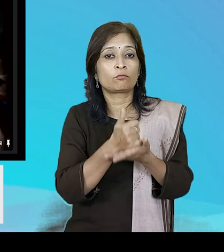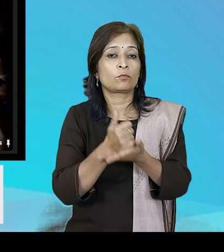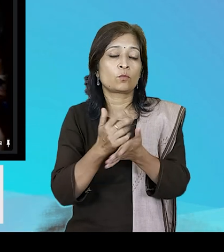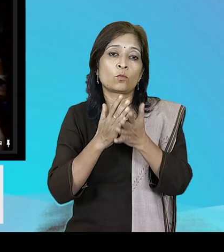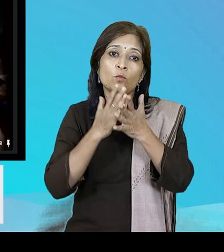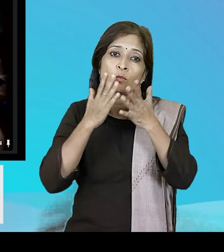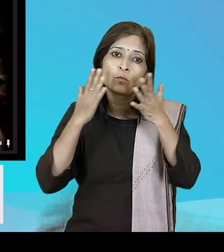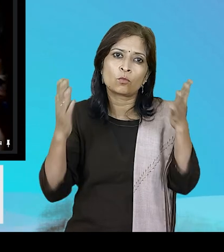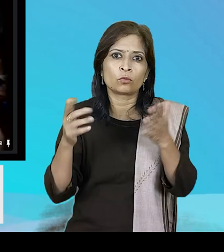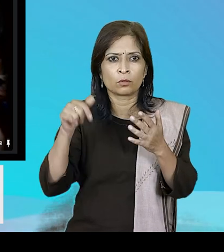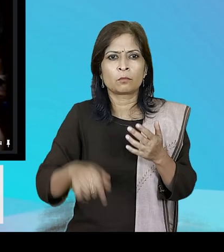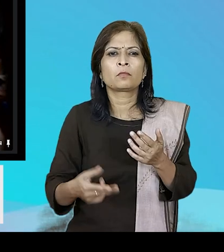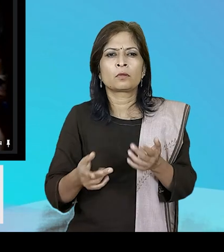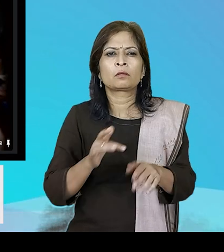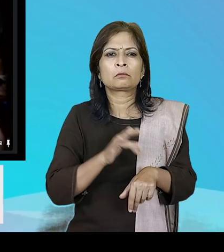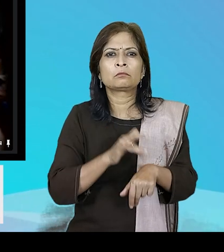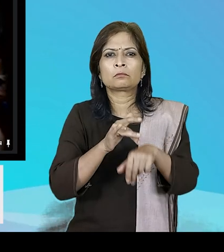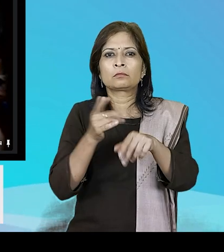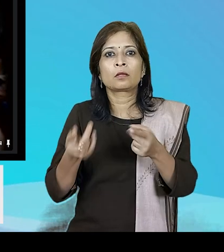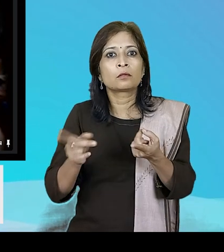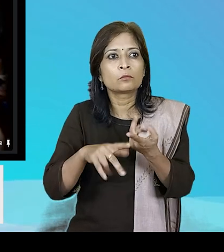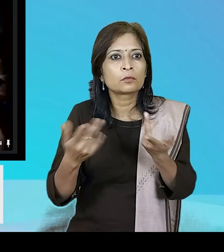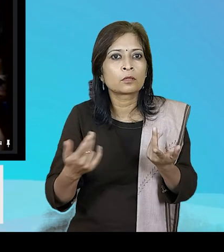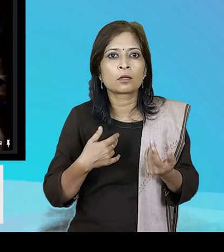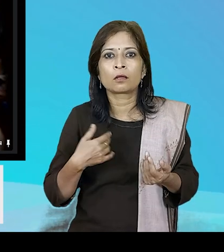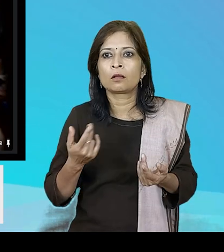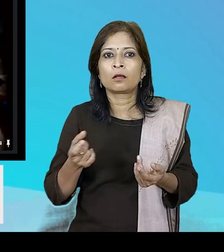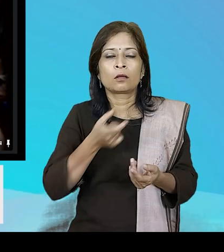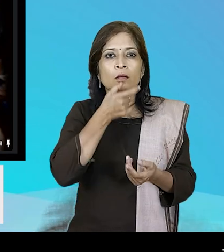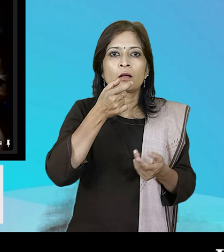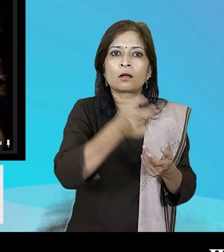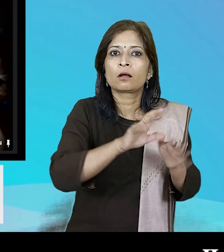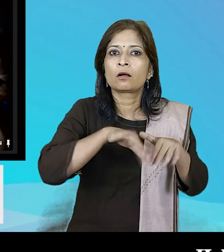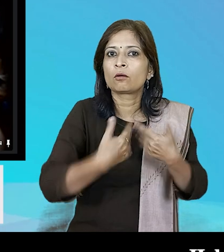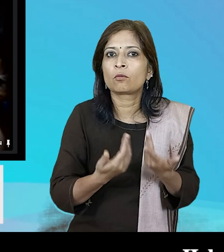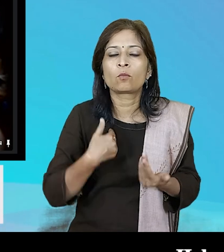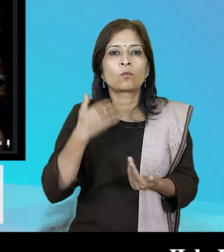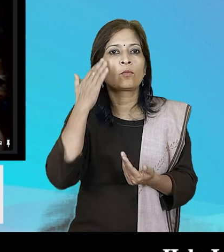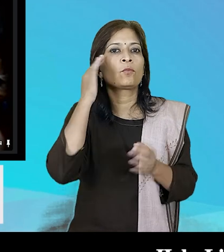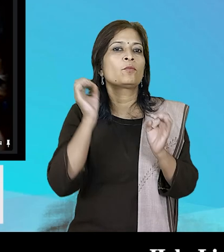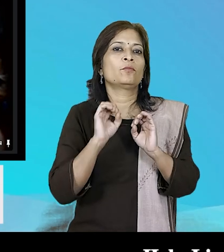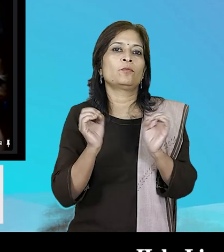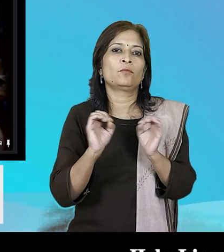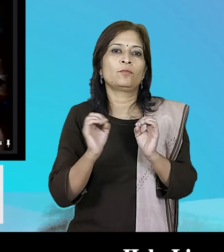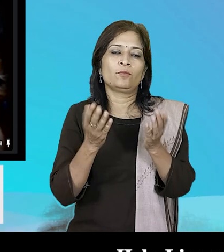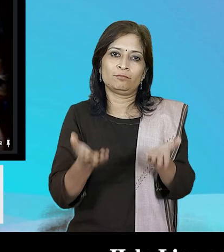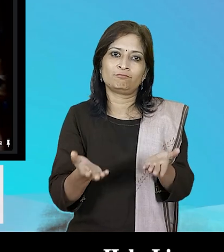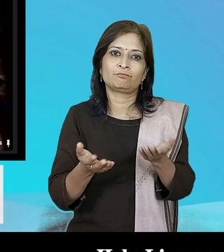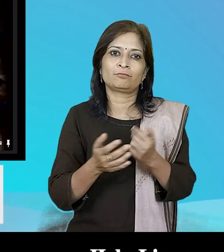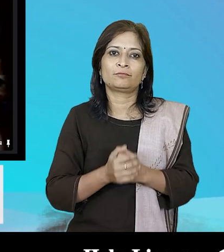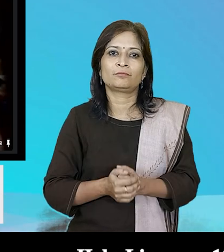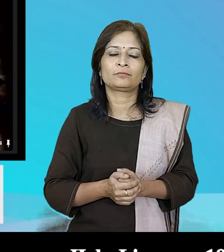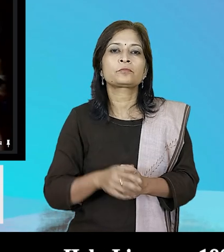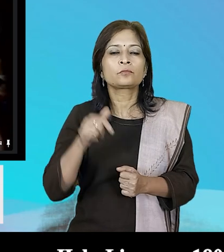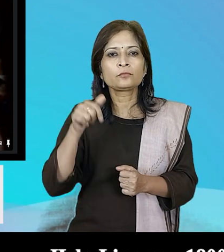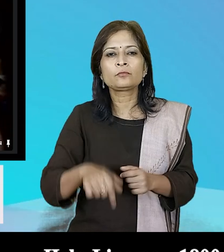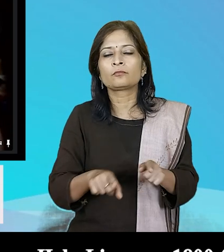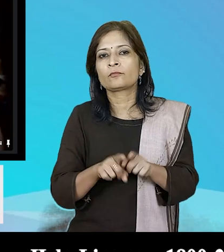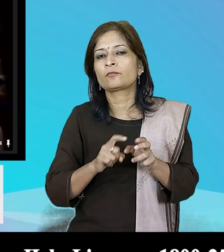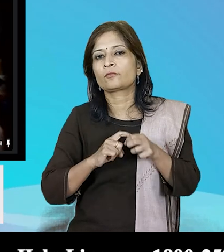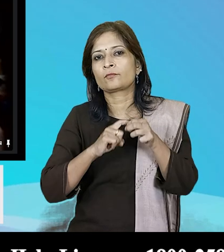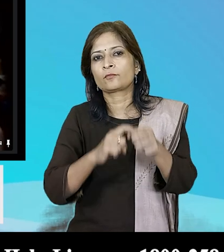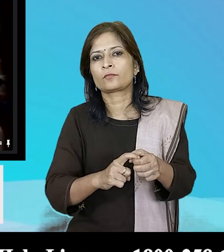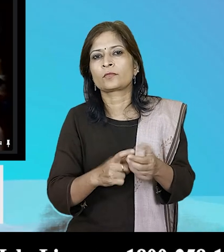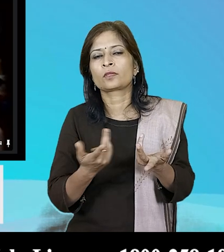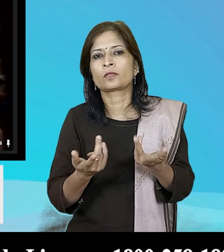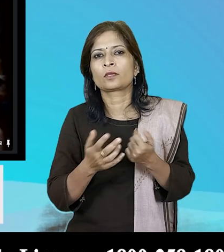basically, because sometimes we have issues and we do not know where to file our complaints or whatever it is. Okay, ma'am, I